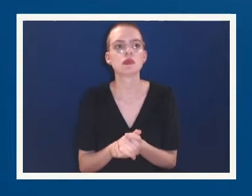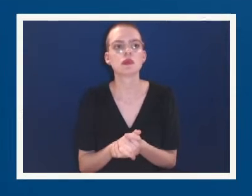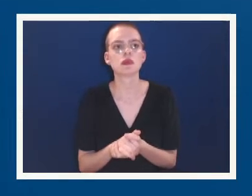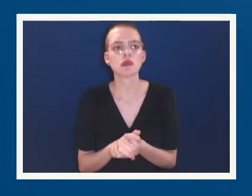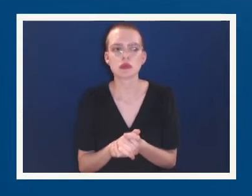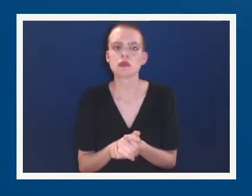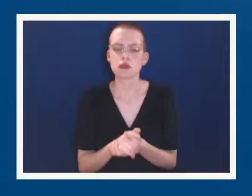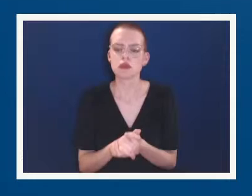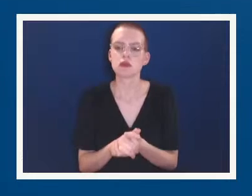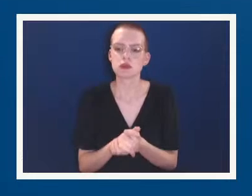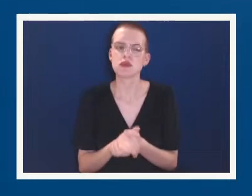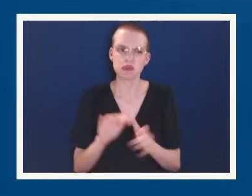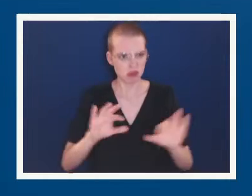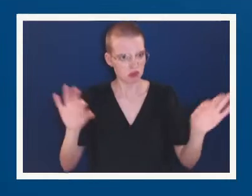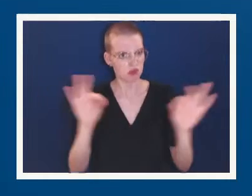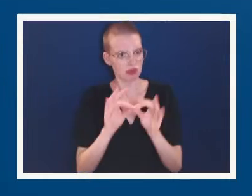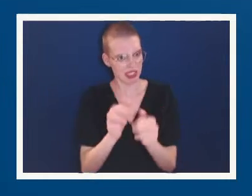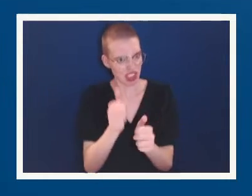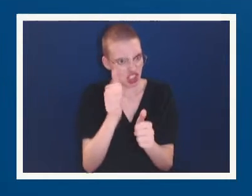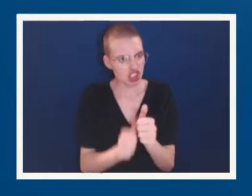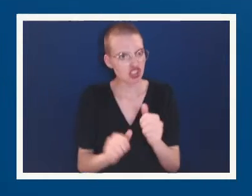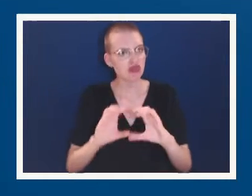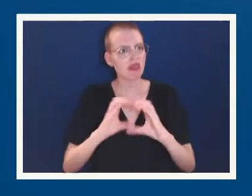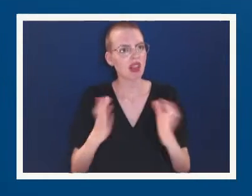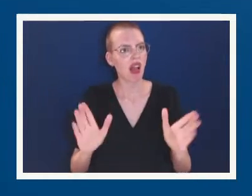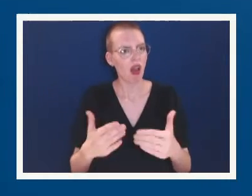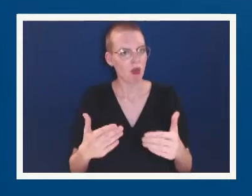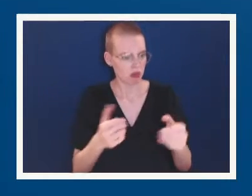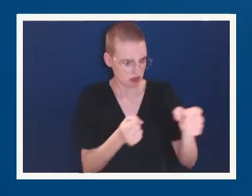terrific and well-paid teacher. And